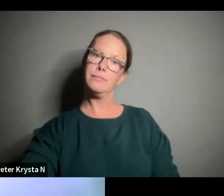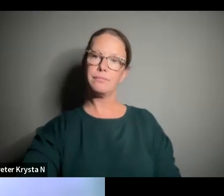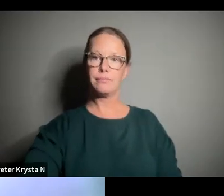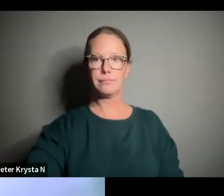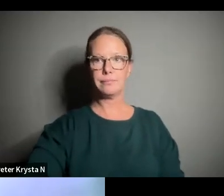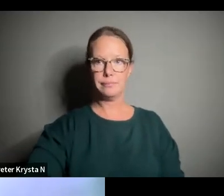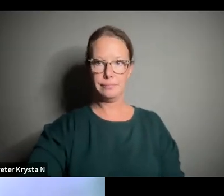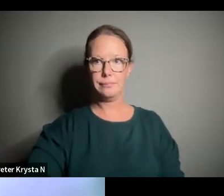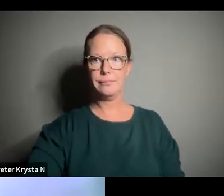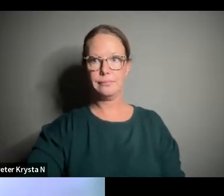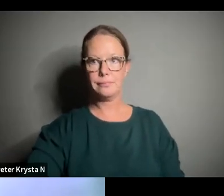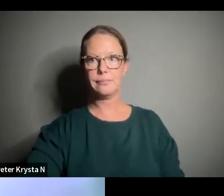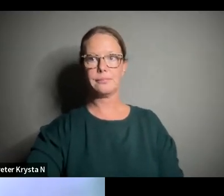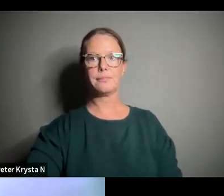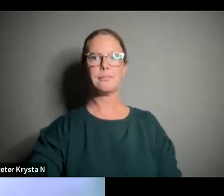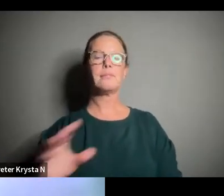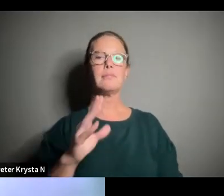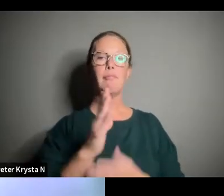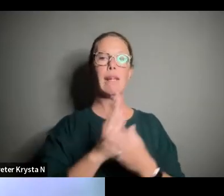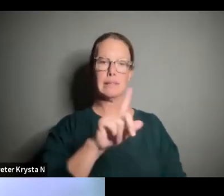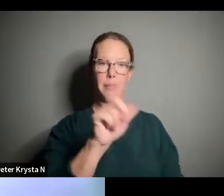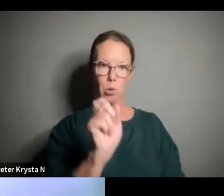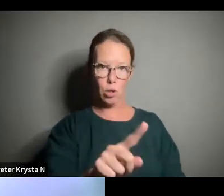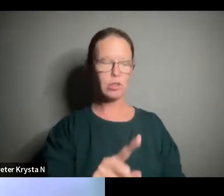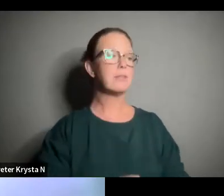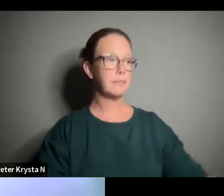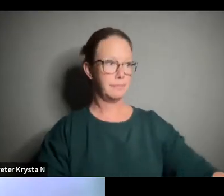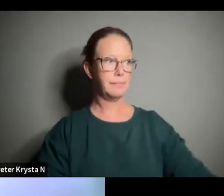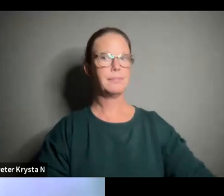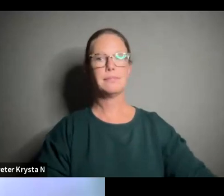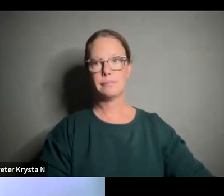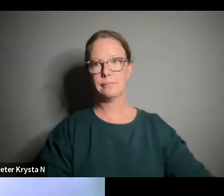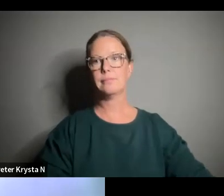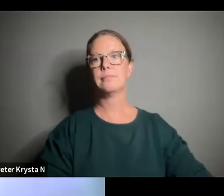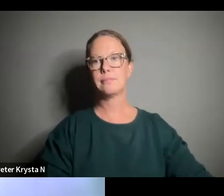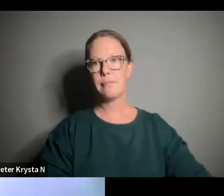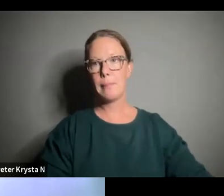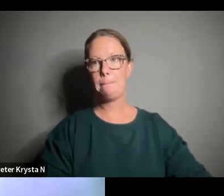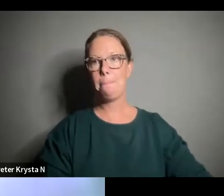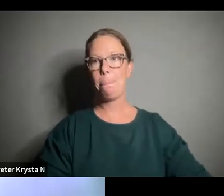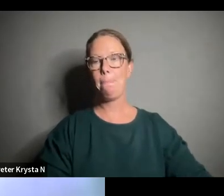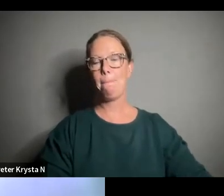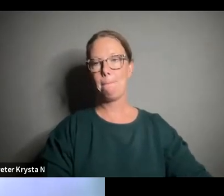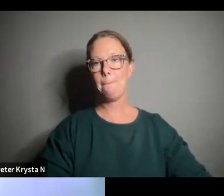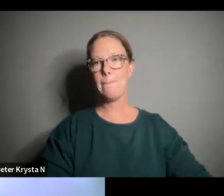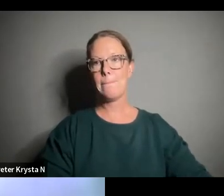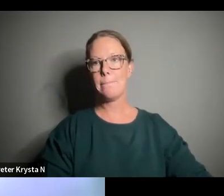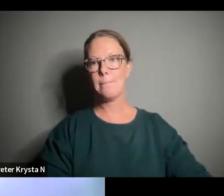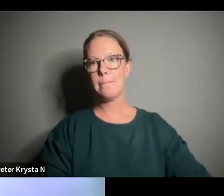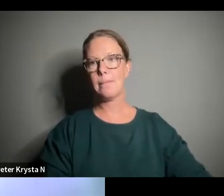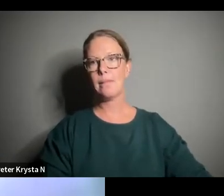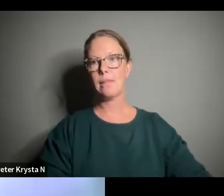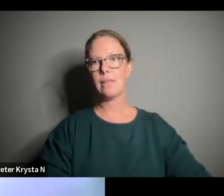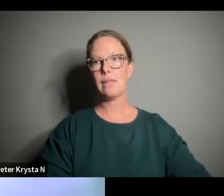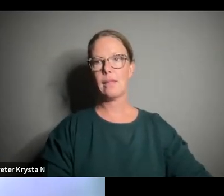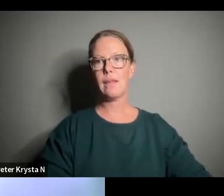heading to this really big question anyway, but the reader is writing in about can you